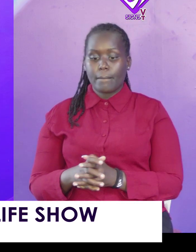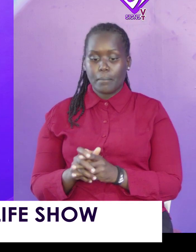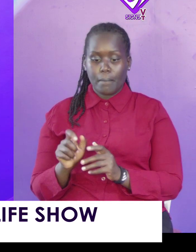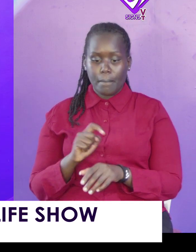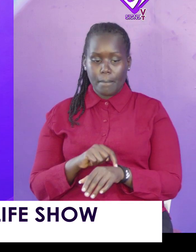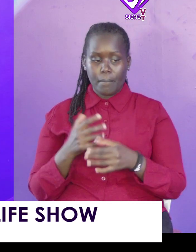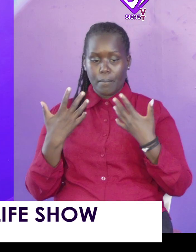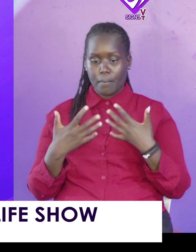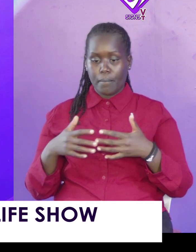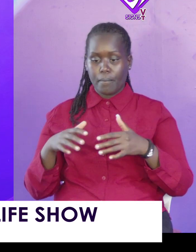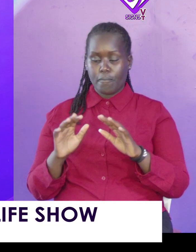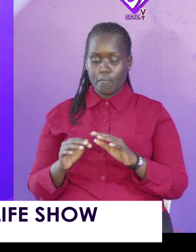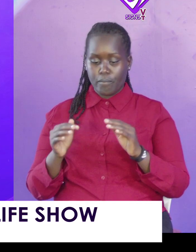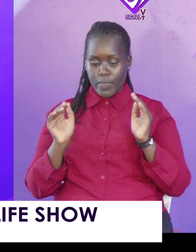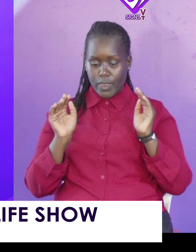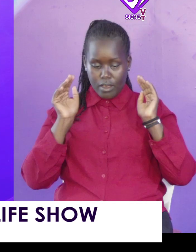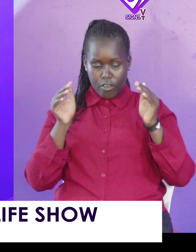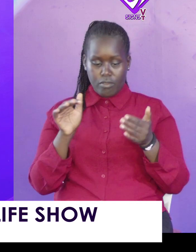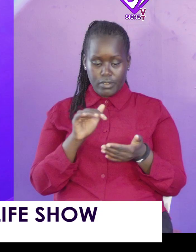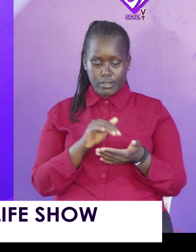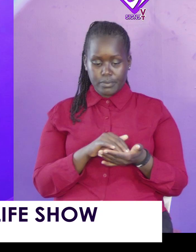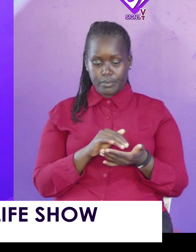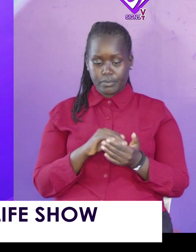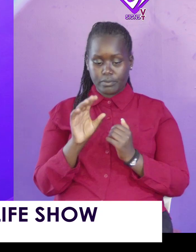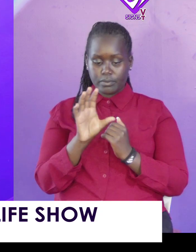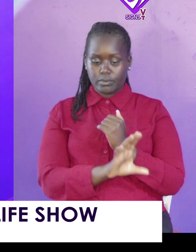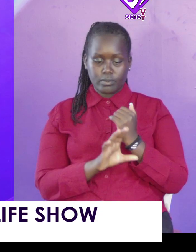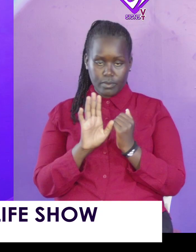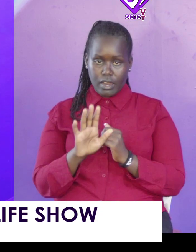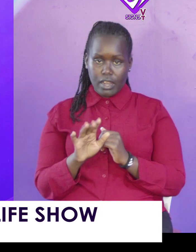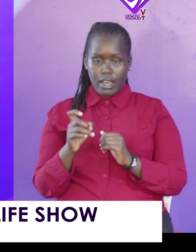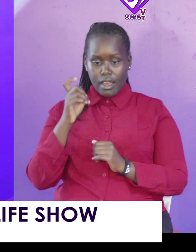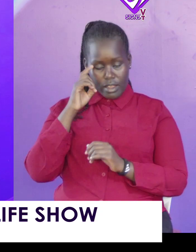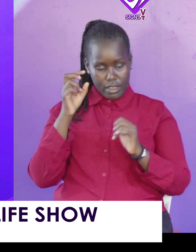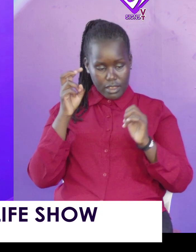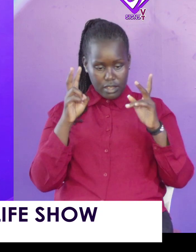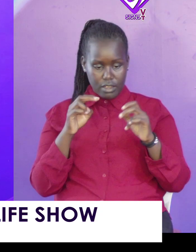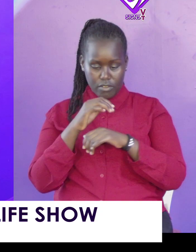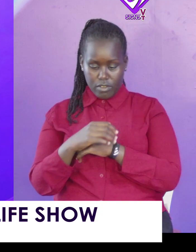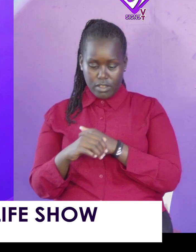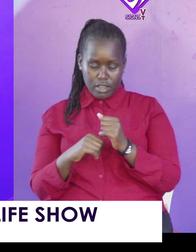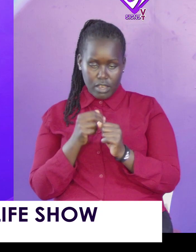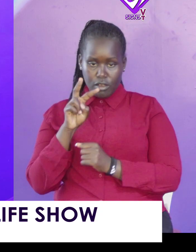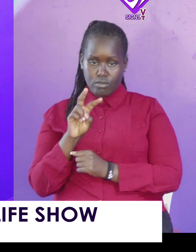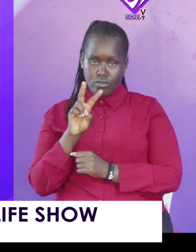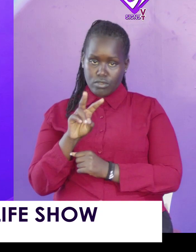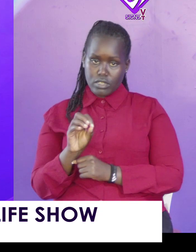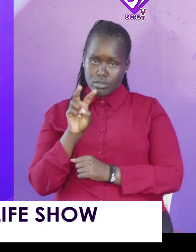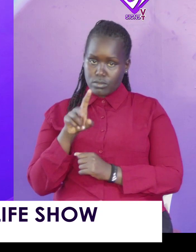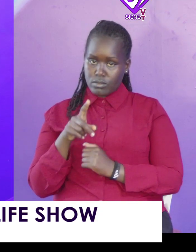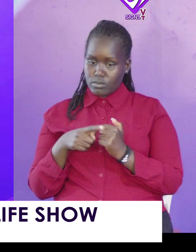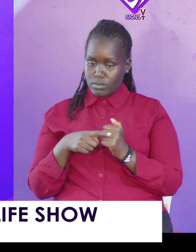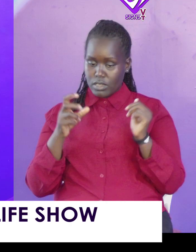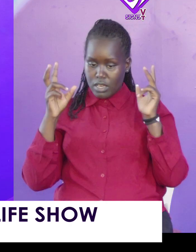unwind, refocus for your country. Don't think evil for the year 2026 for you. Don't think